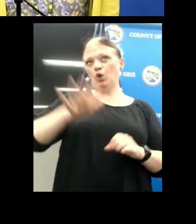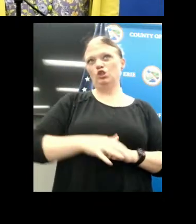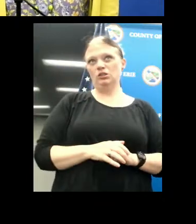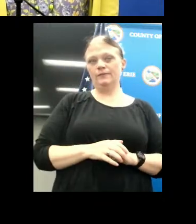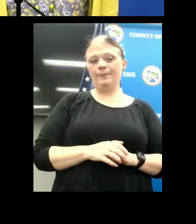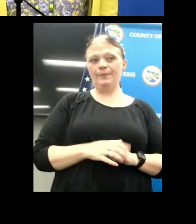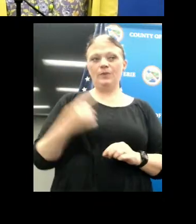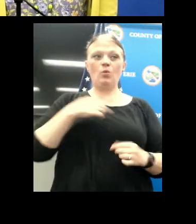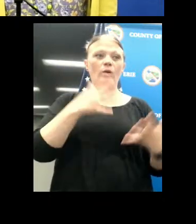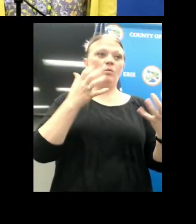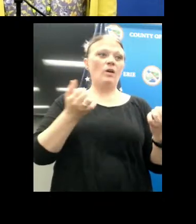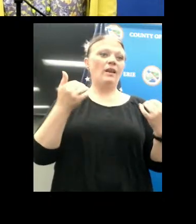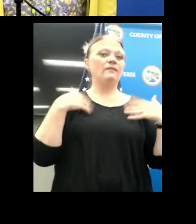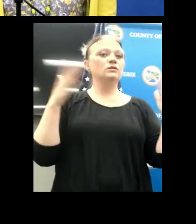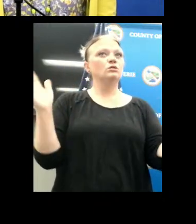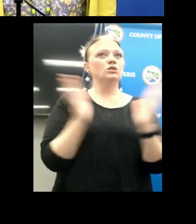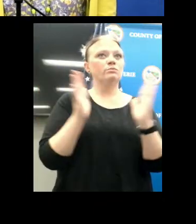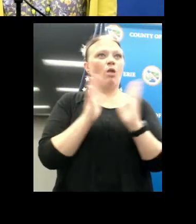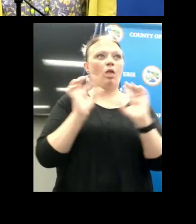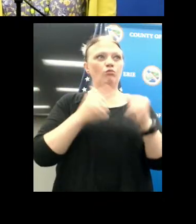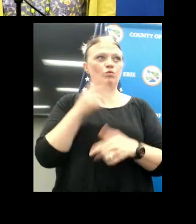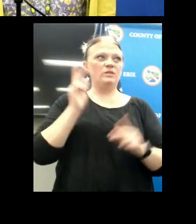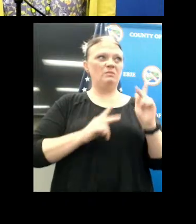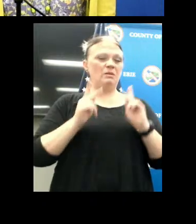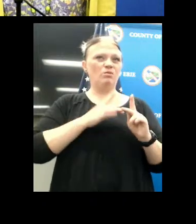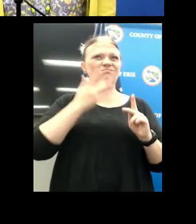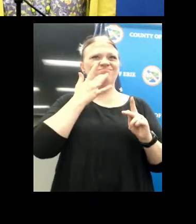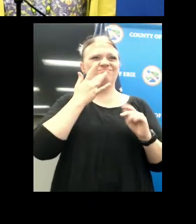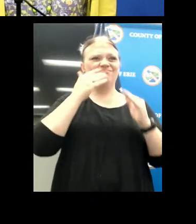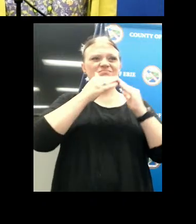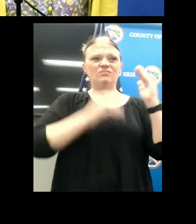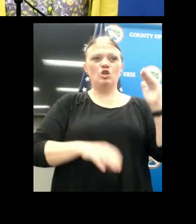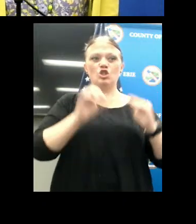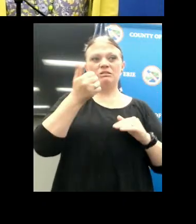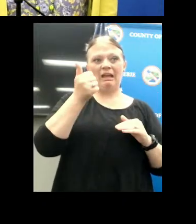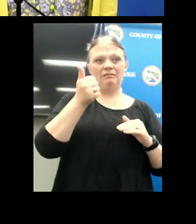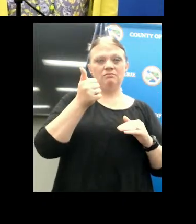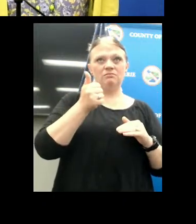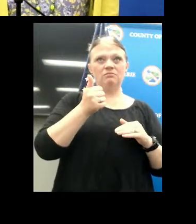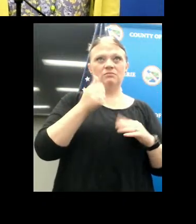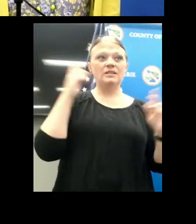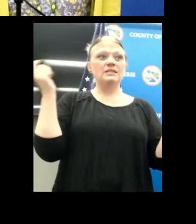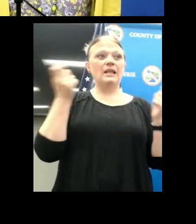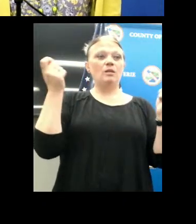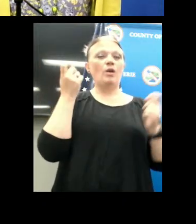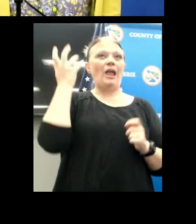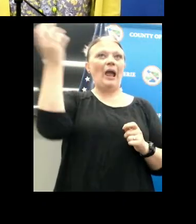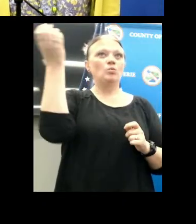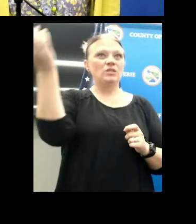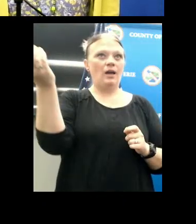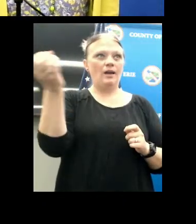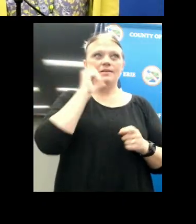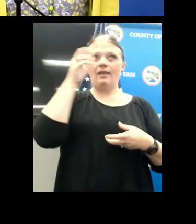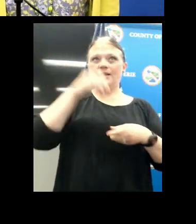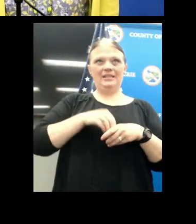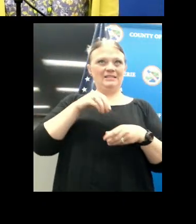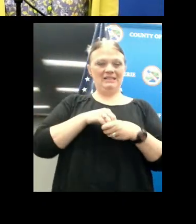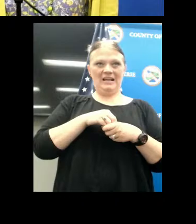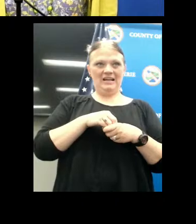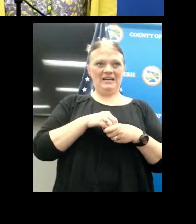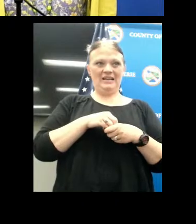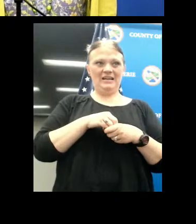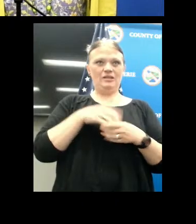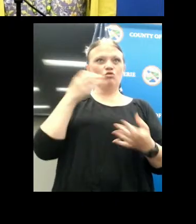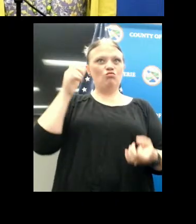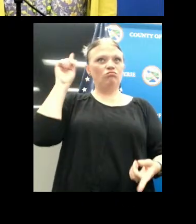smartly. So we want to have small groups of people, preferably under 10. You want to celebrate outside rather than